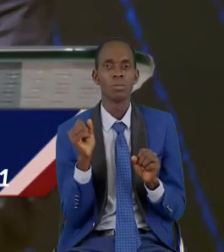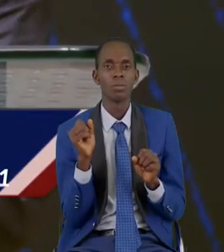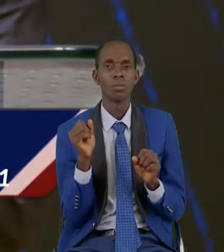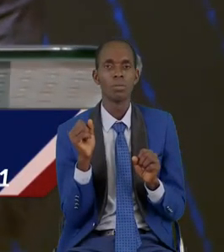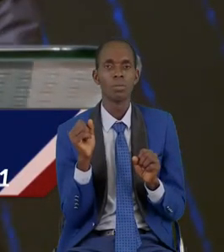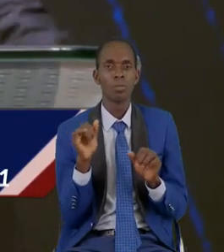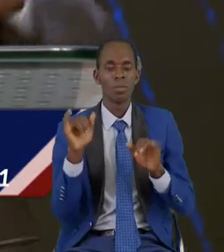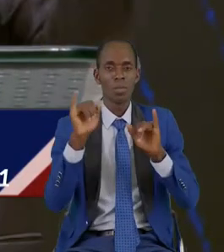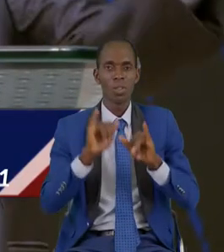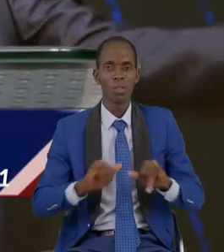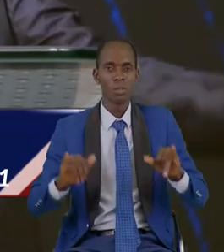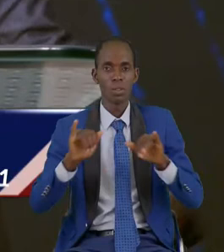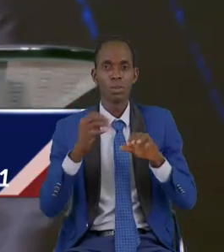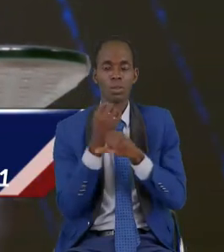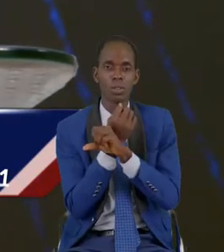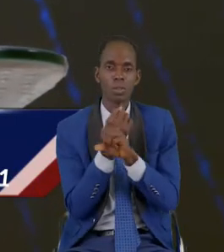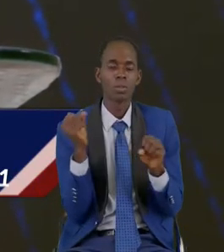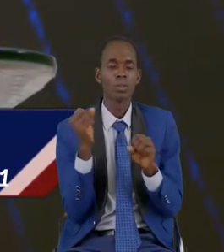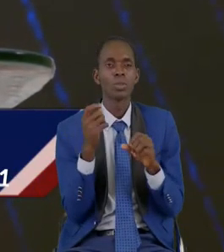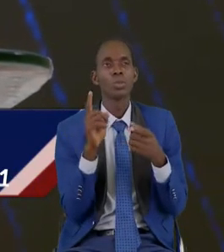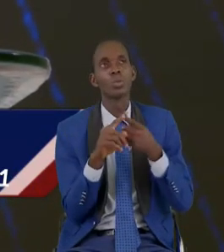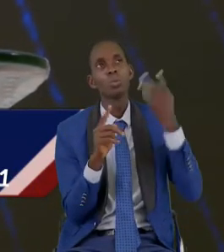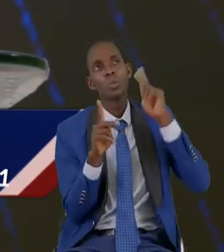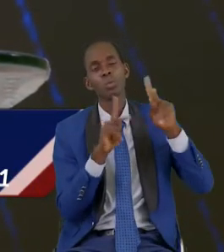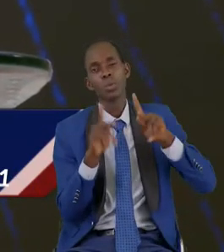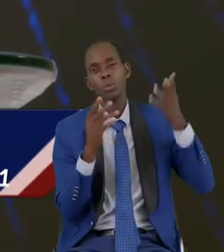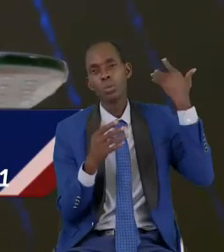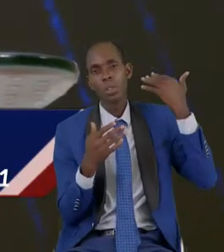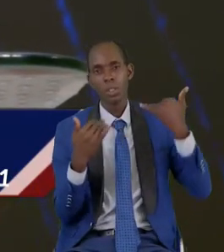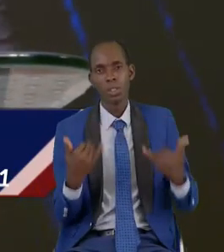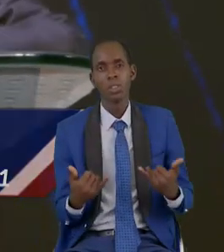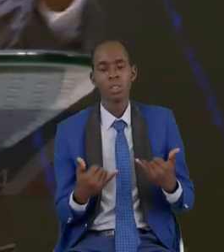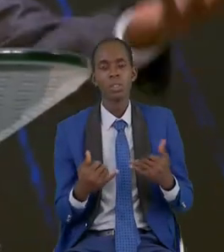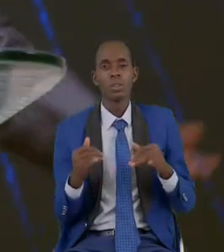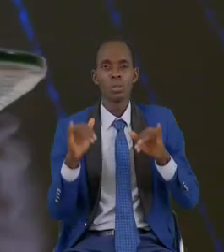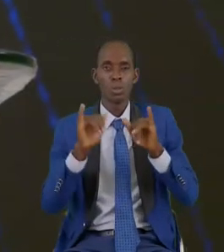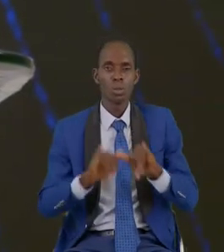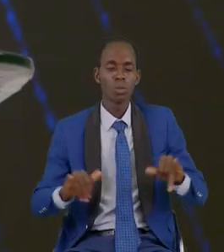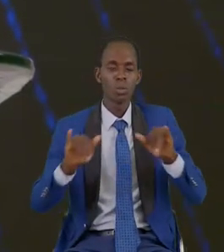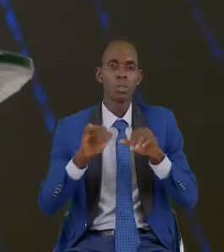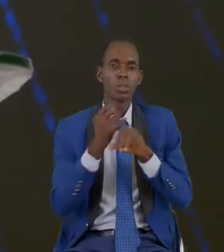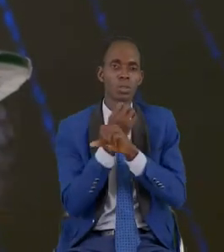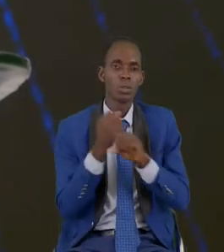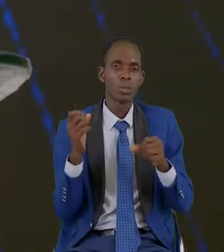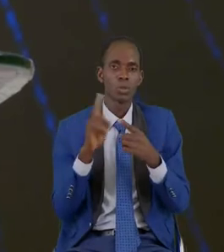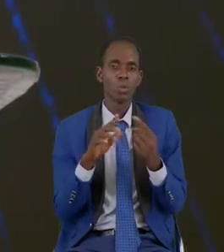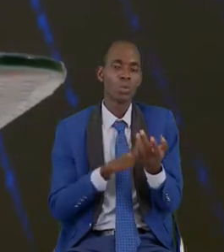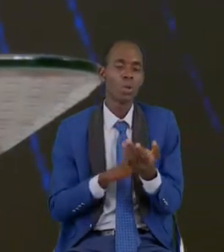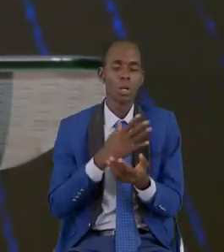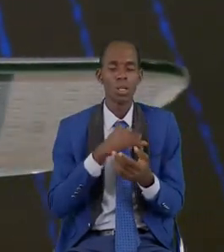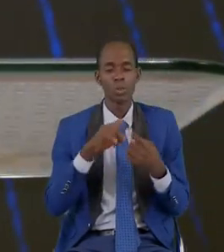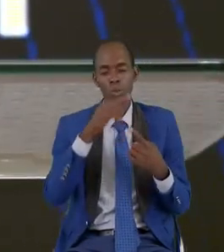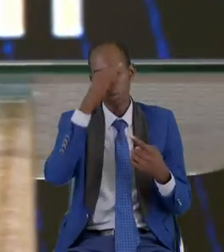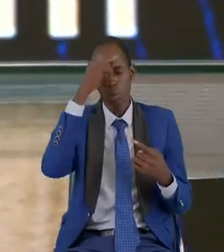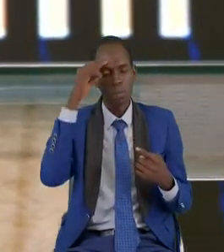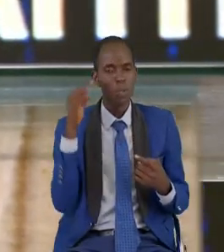common to the first century and to this century. Salvation common to the white and to the black. Salvation,